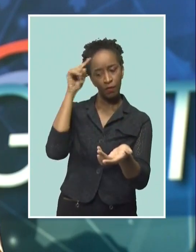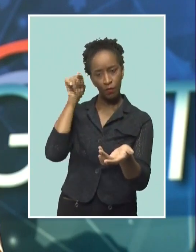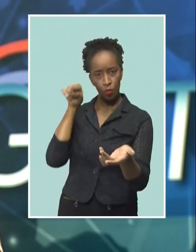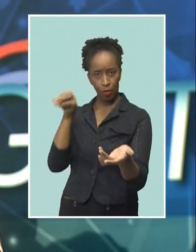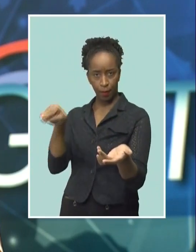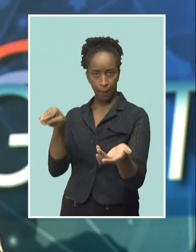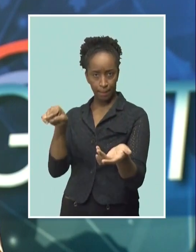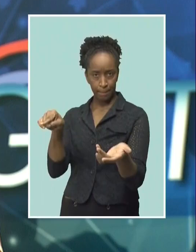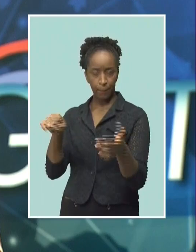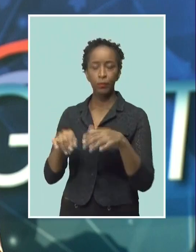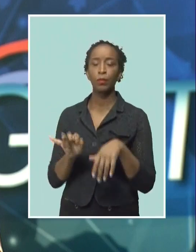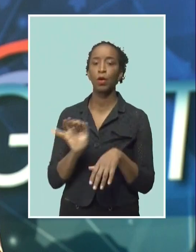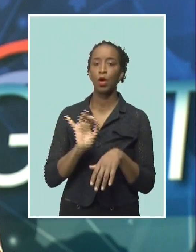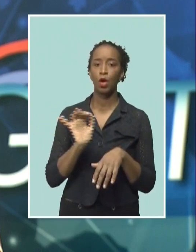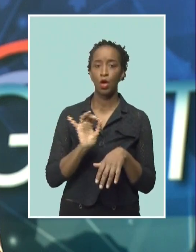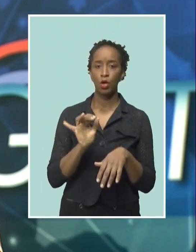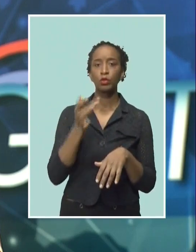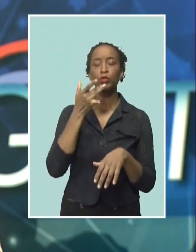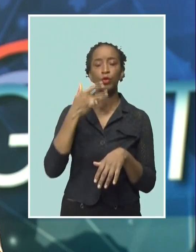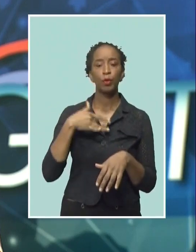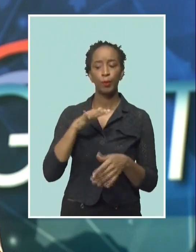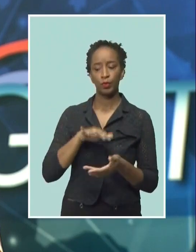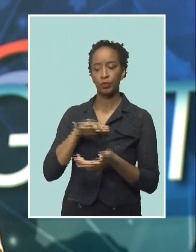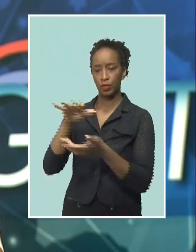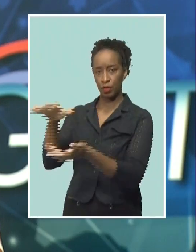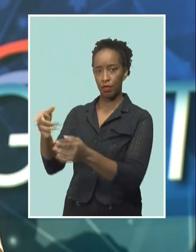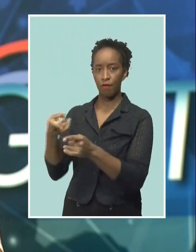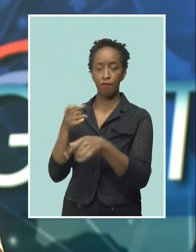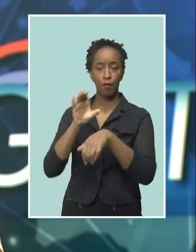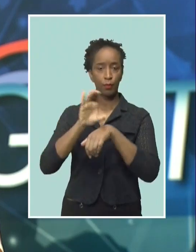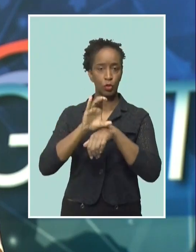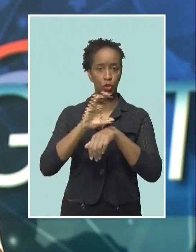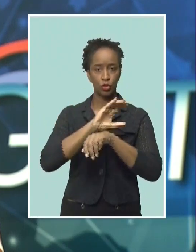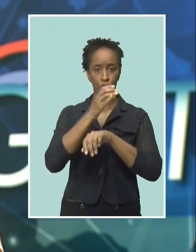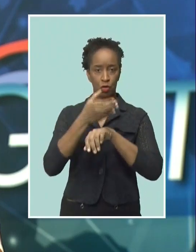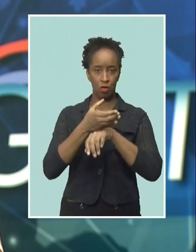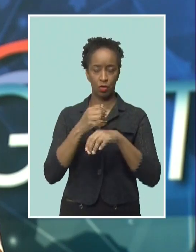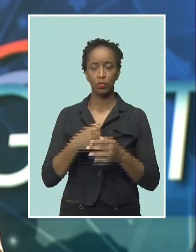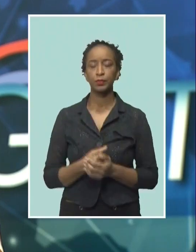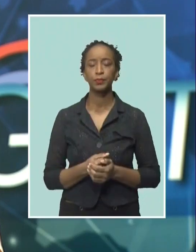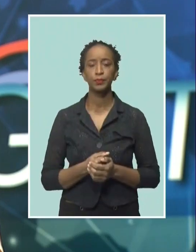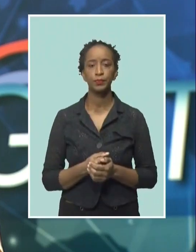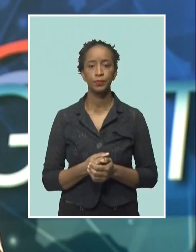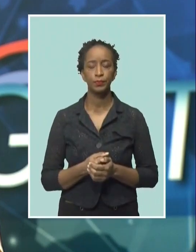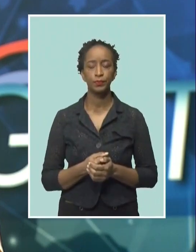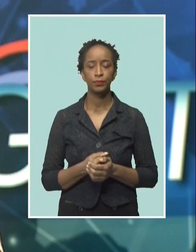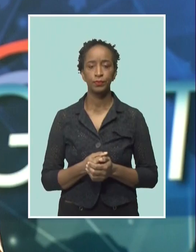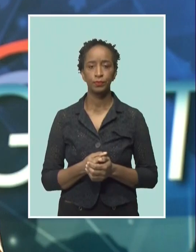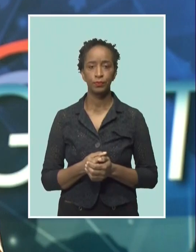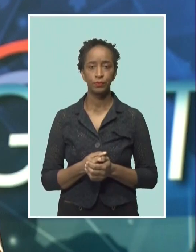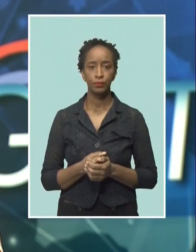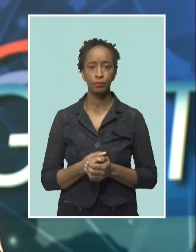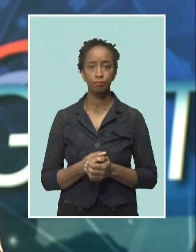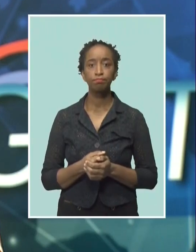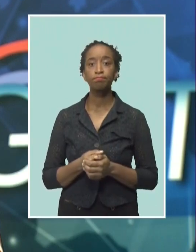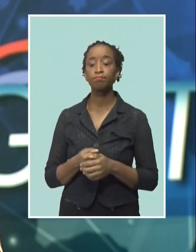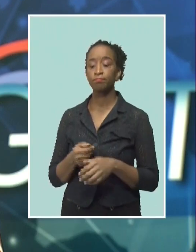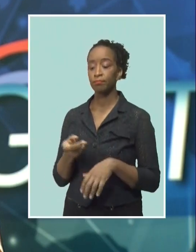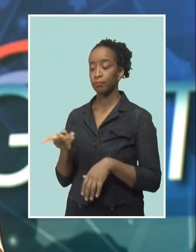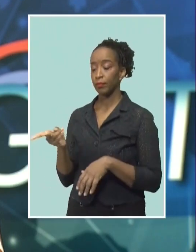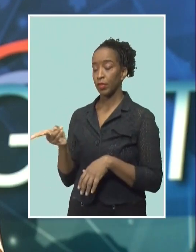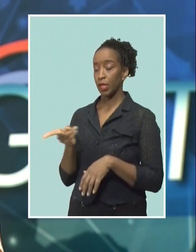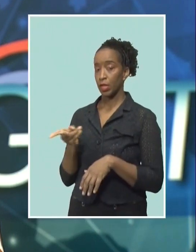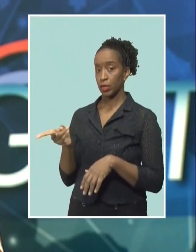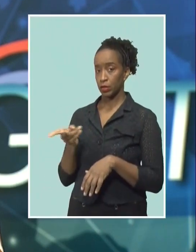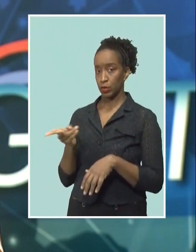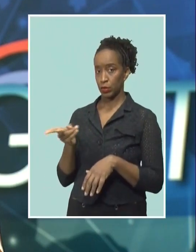received a birthday gift from the church. Julianne Sargent and Shaquan Griffith are this year's mentor and mentee